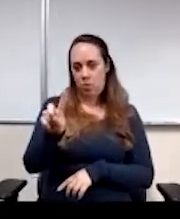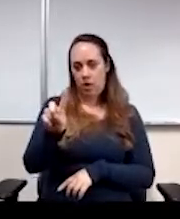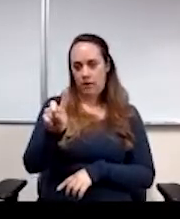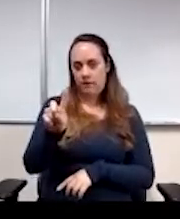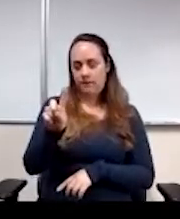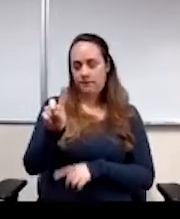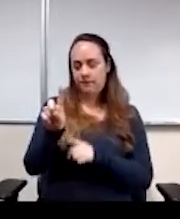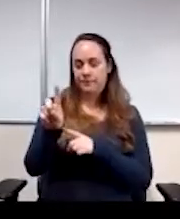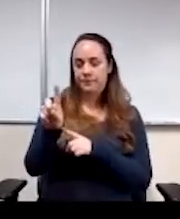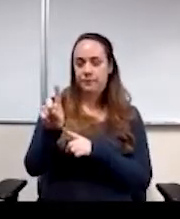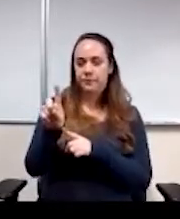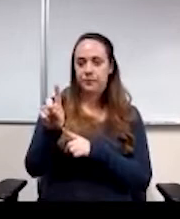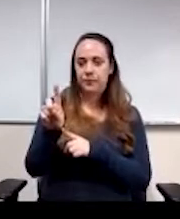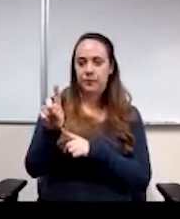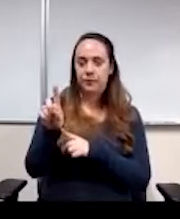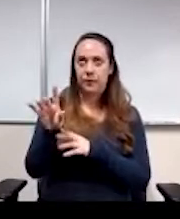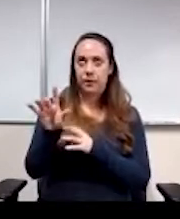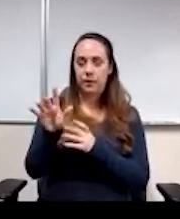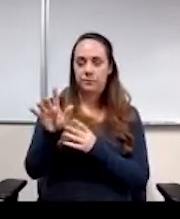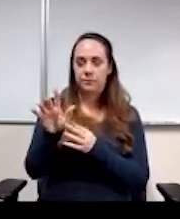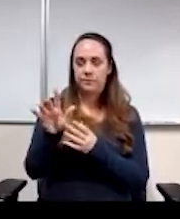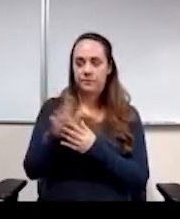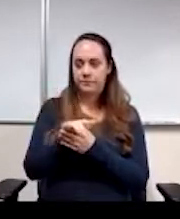then the